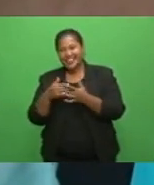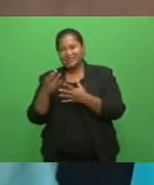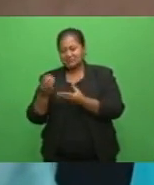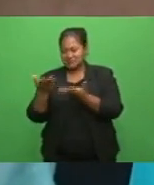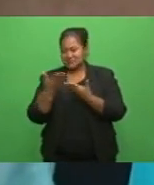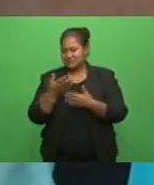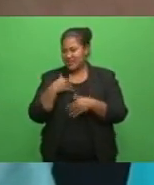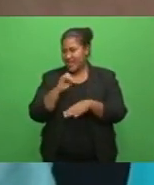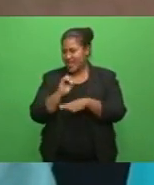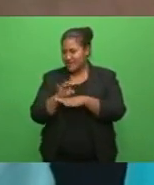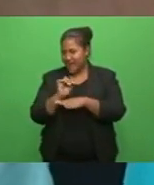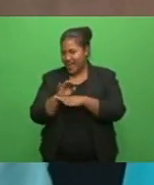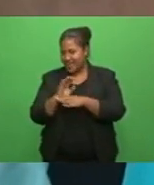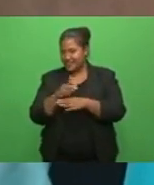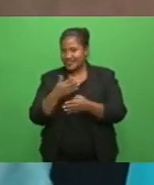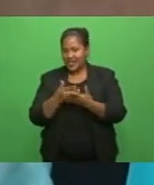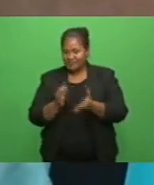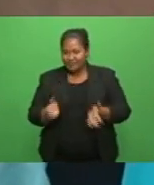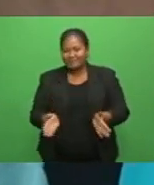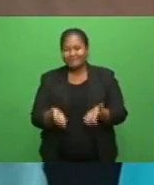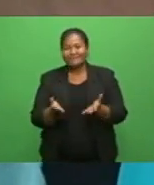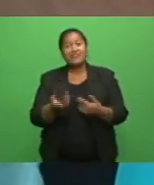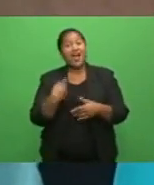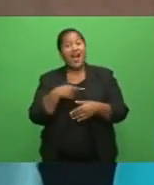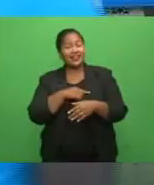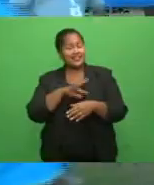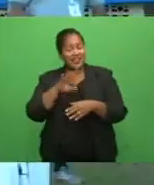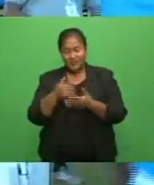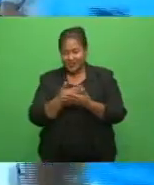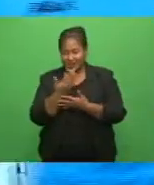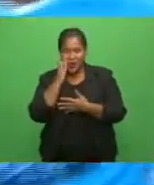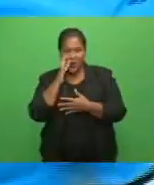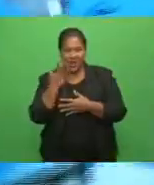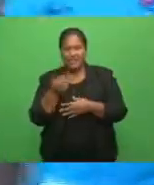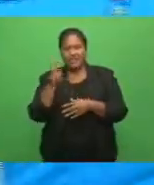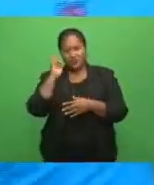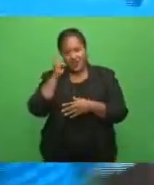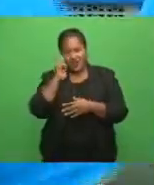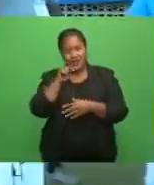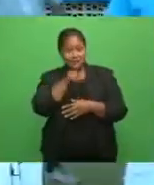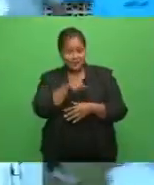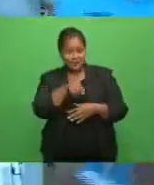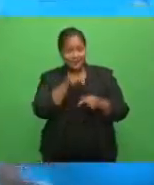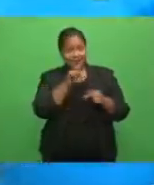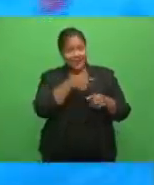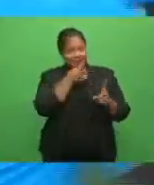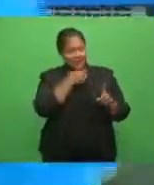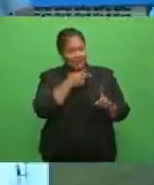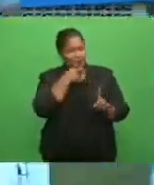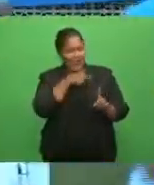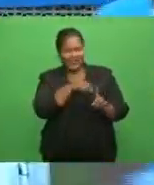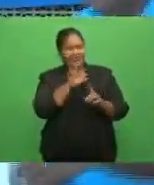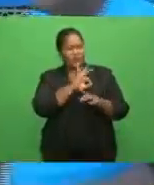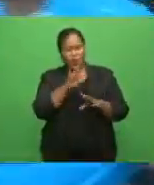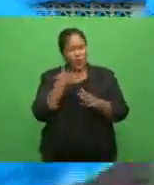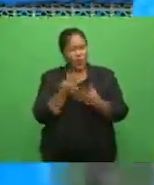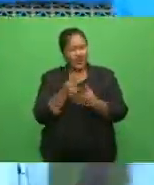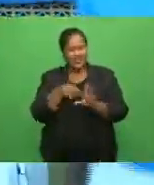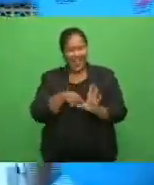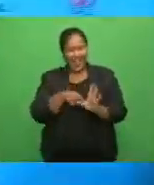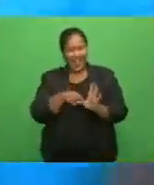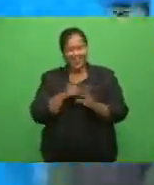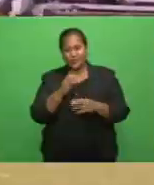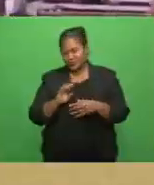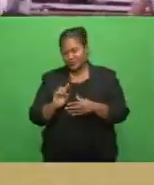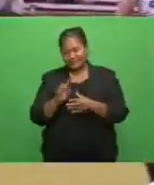advice, boosting us every day during training. Sandrungu was not the only youngster playing top-level rugby for the first time,